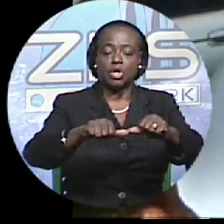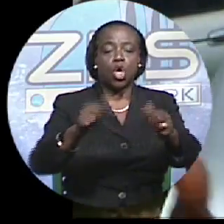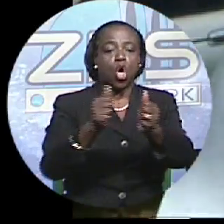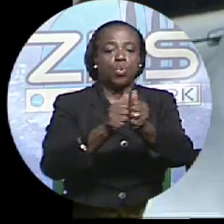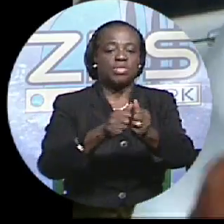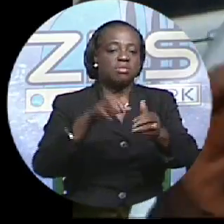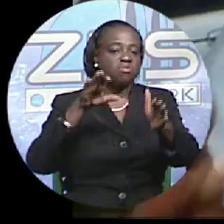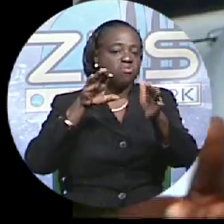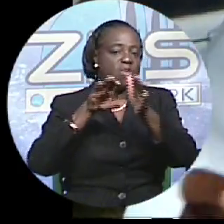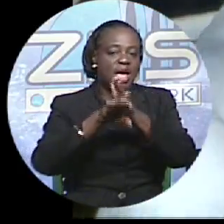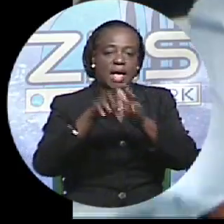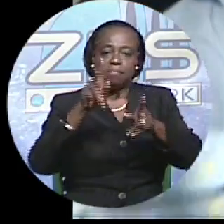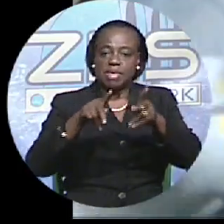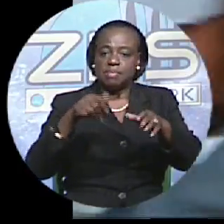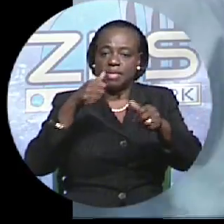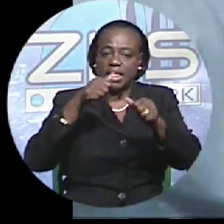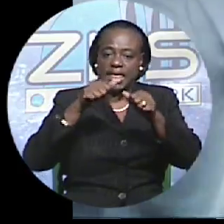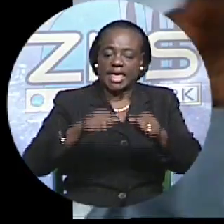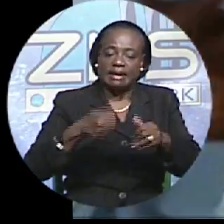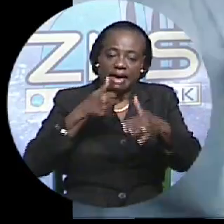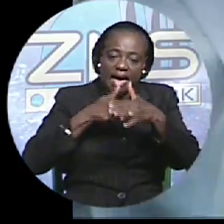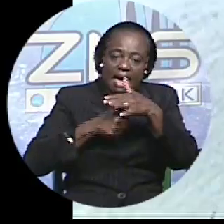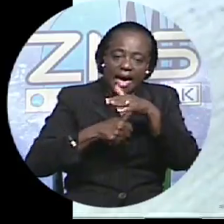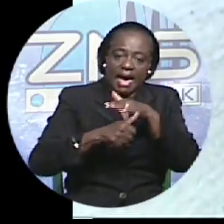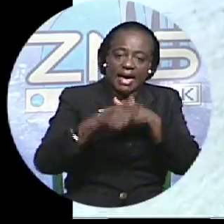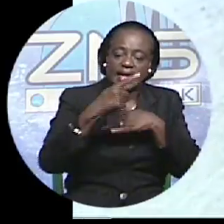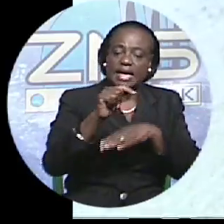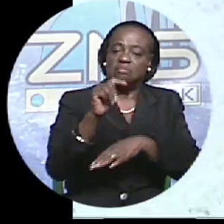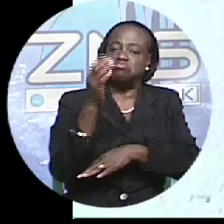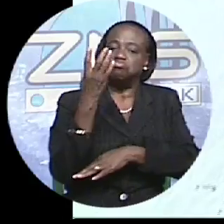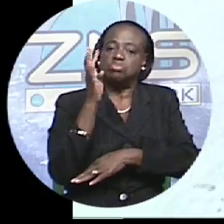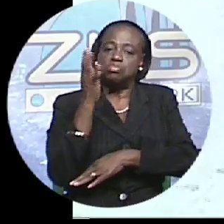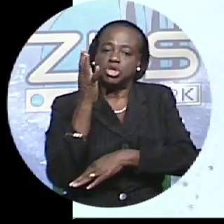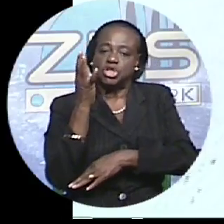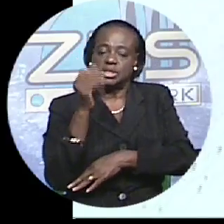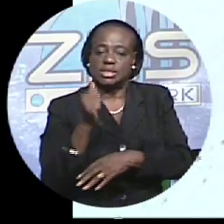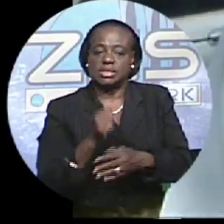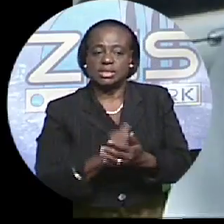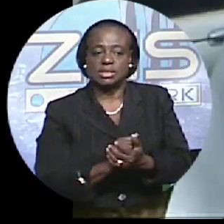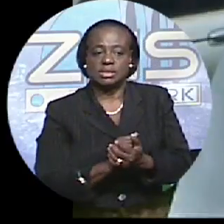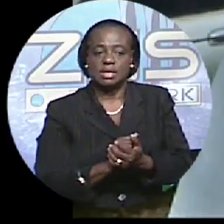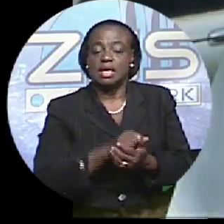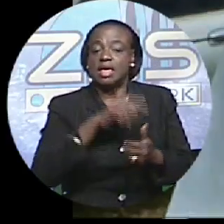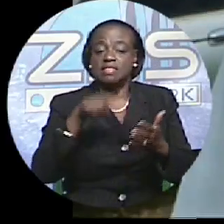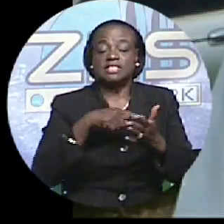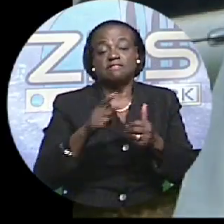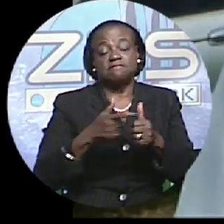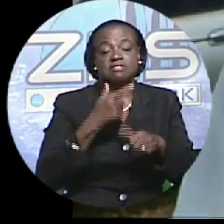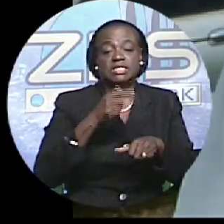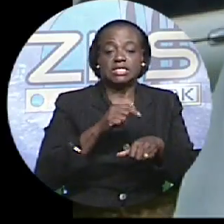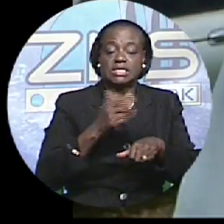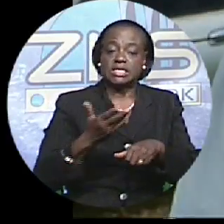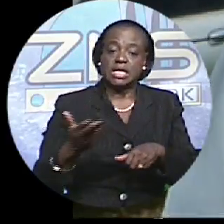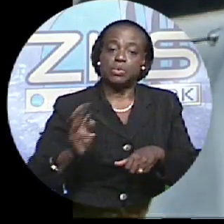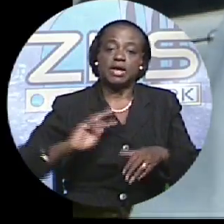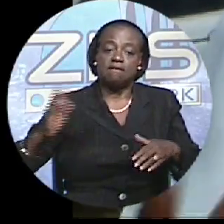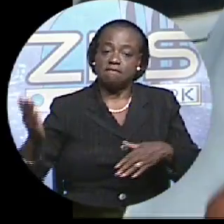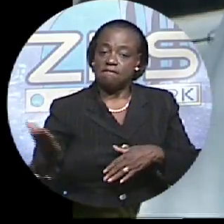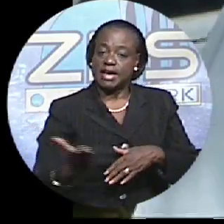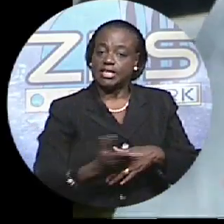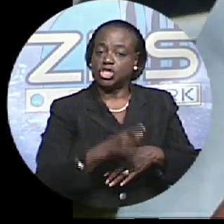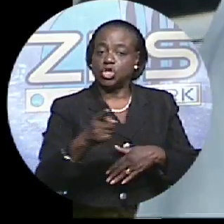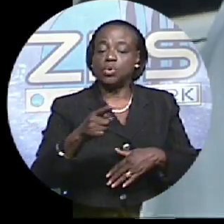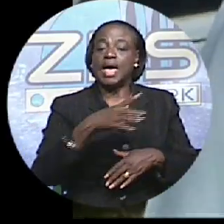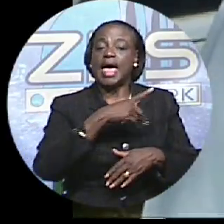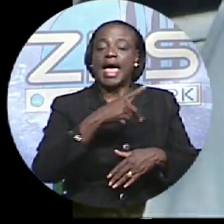and all that, people can hide in bushes and all that. So we want to widen those areas. This is our first initiative, and I invite you and the public to make